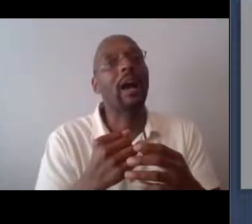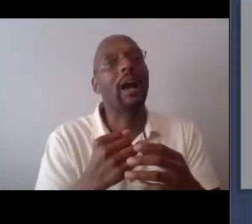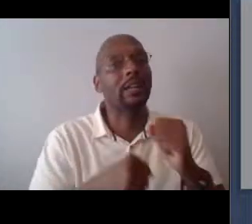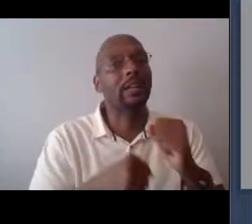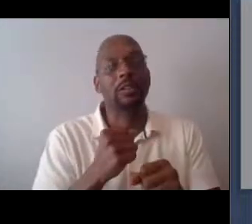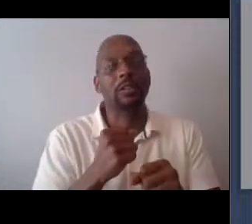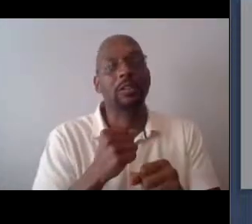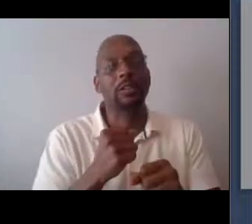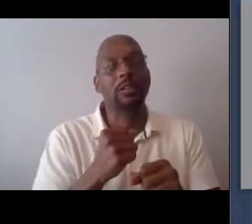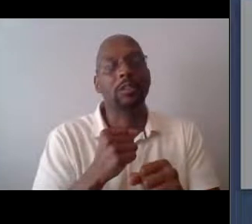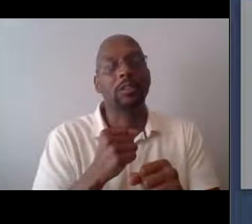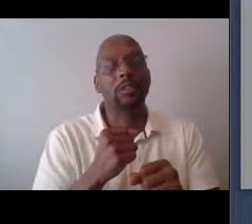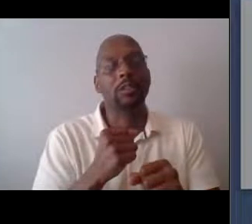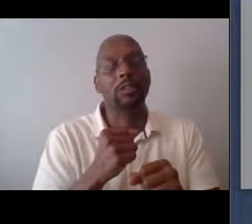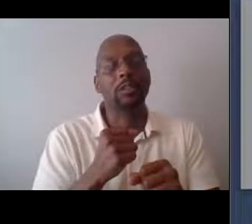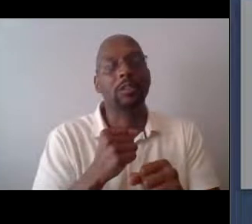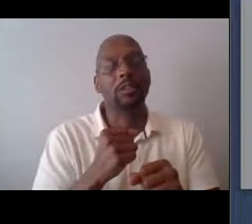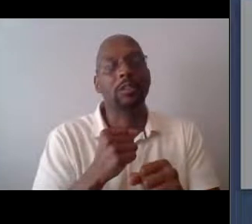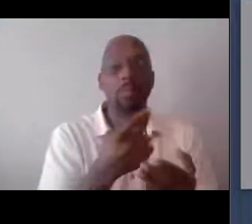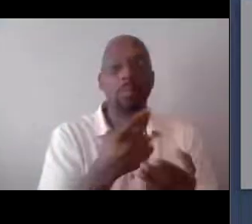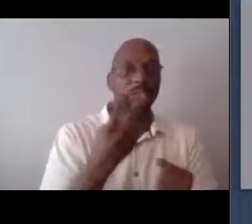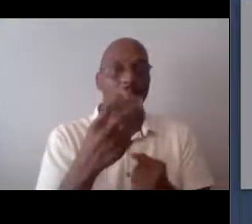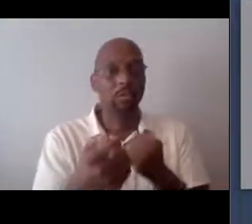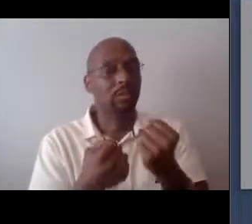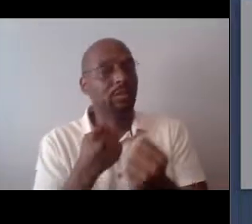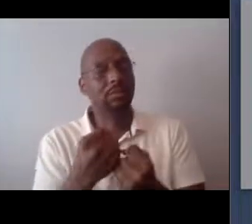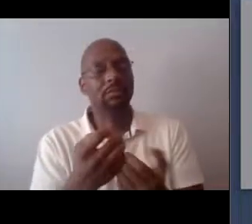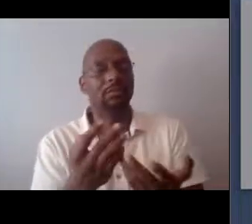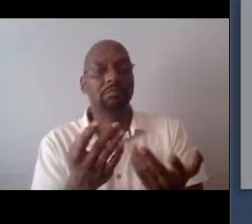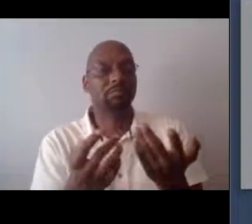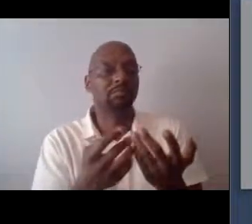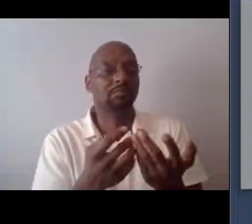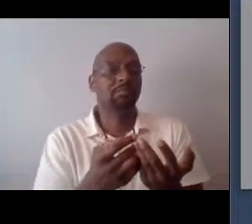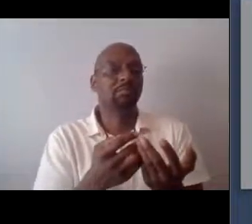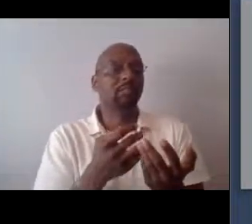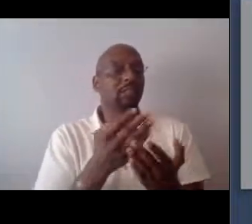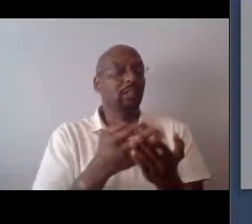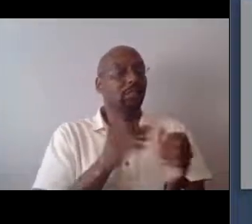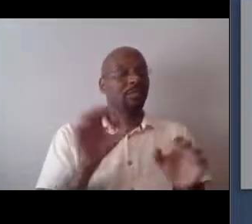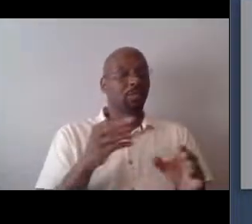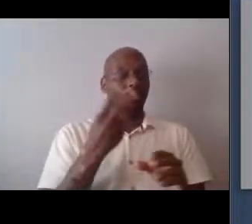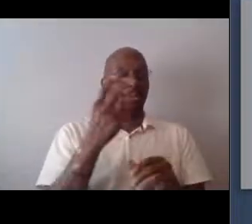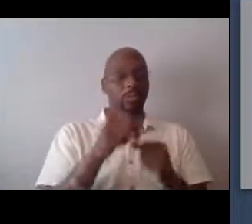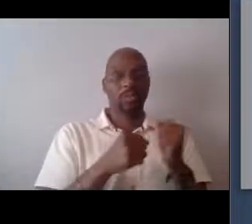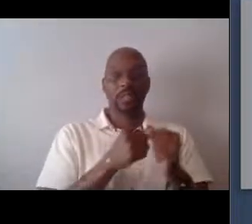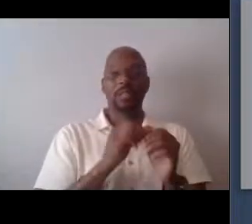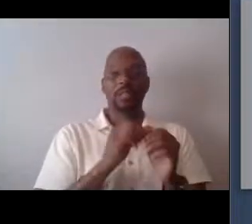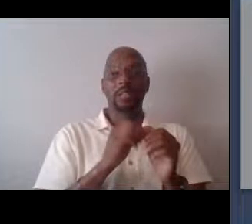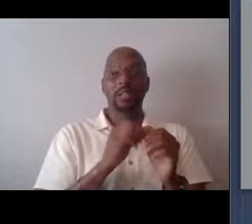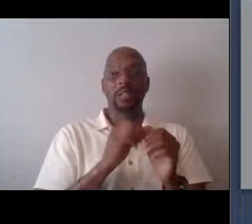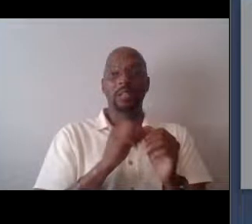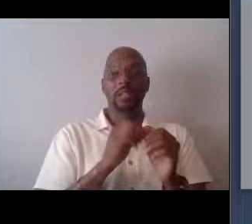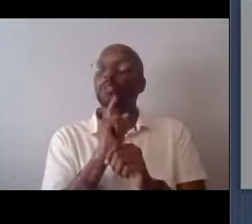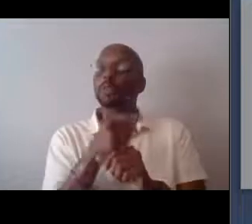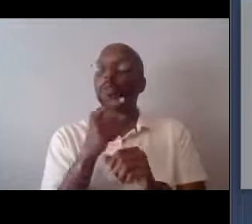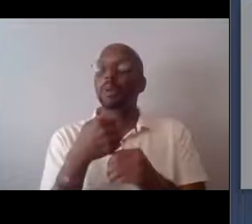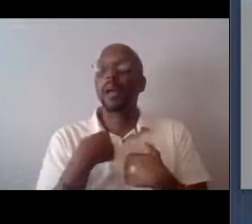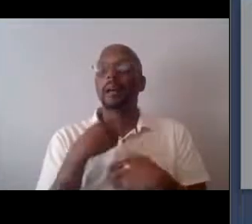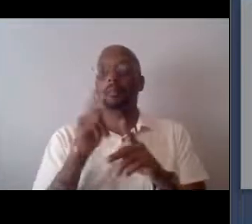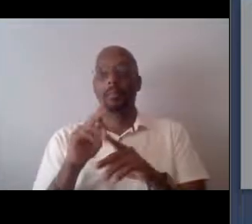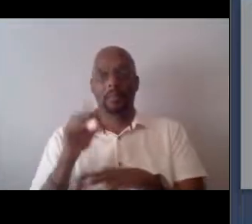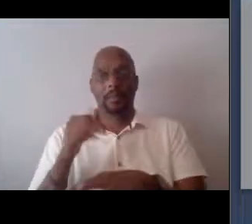going to be doing 1 year. I think you mentioned some people will be doing 2. How do we make sure that we put those folks into the fold?